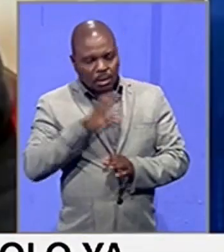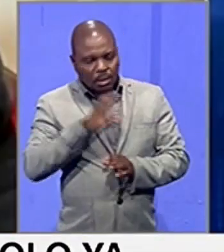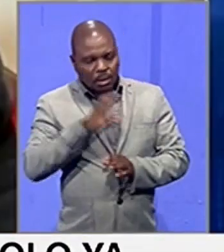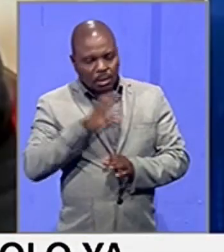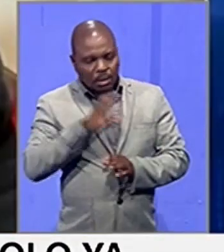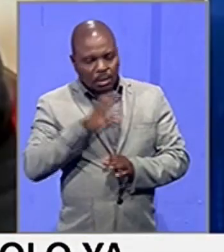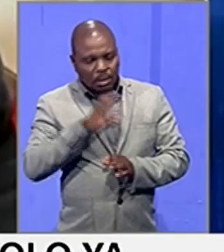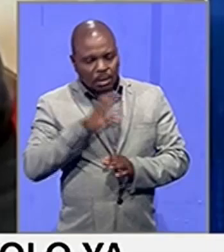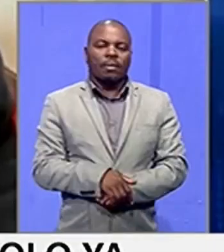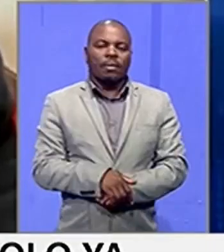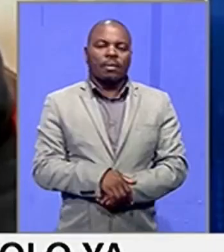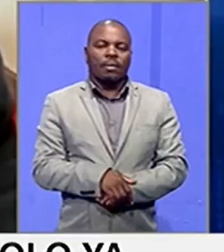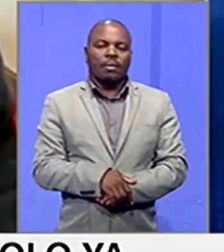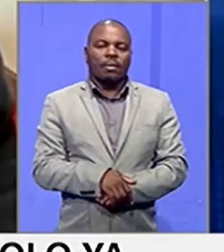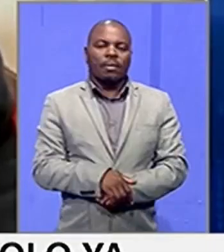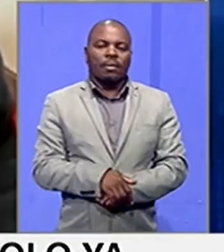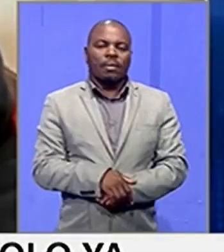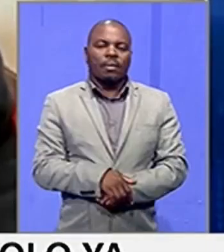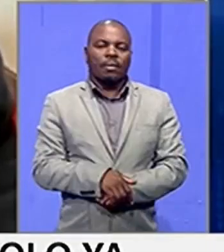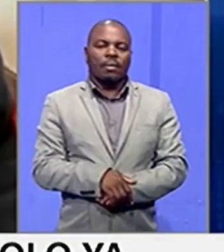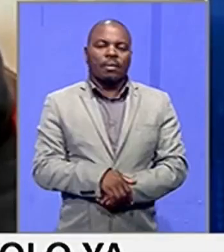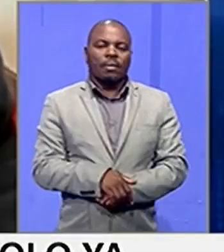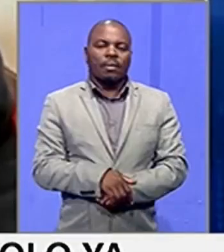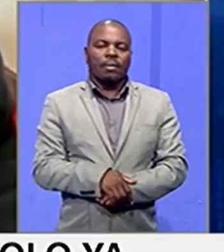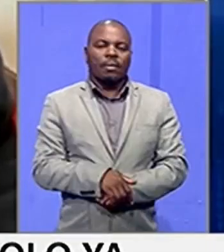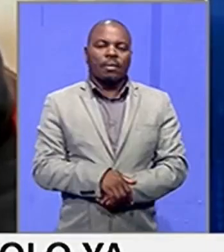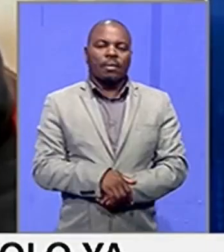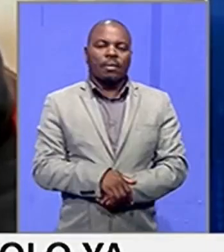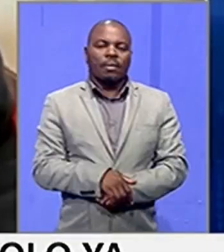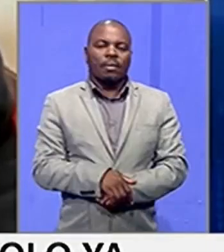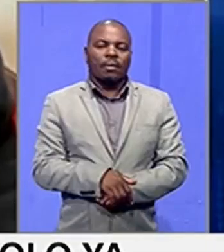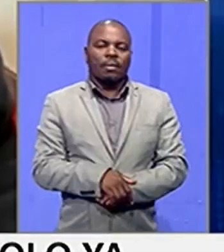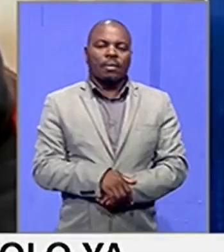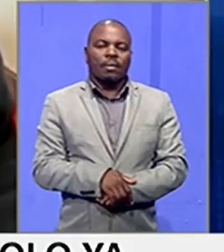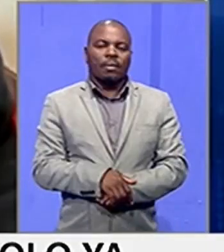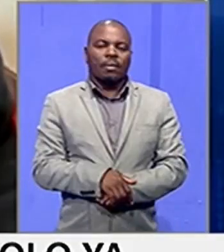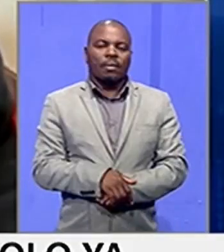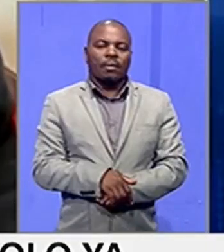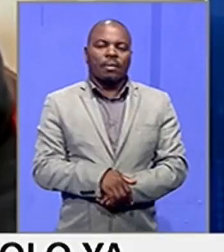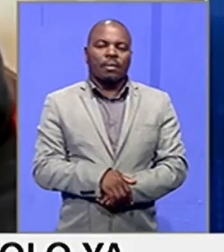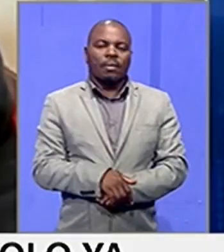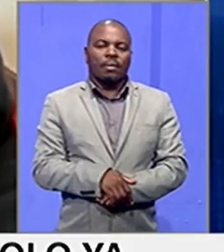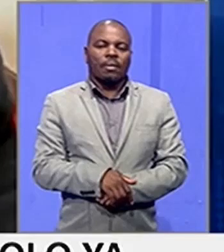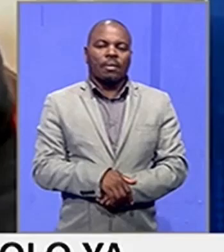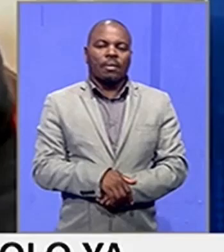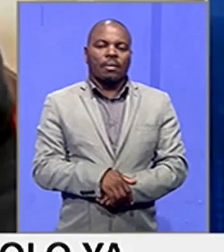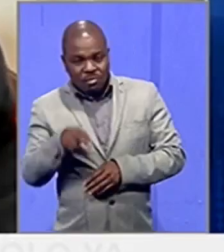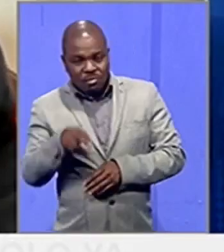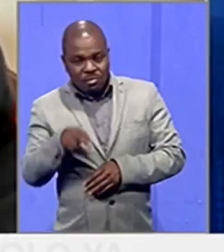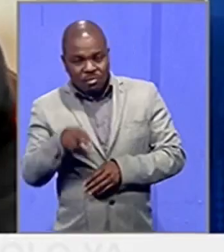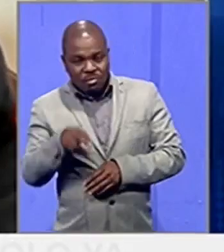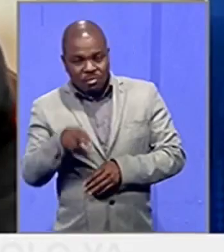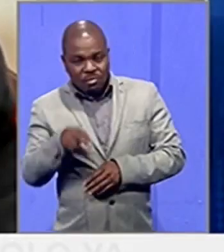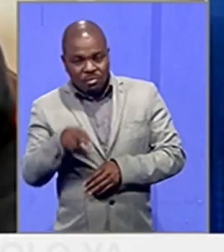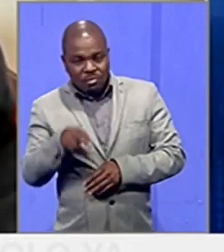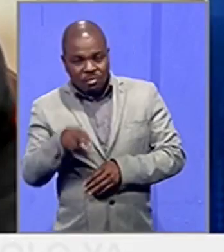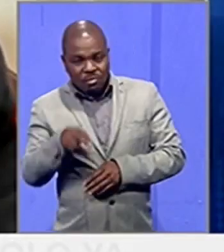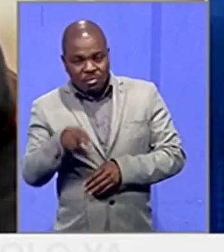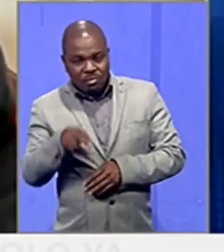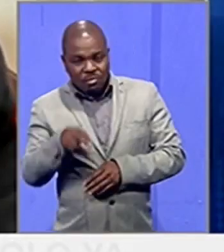as I said. These people with these scrupulous members are actually trying to wrestle the